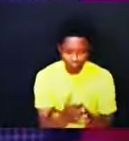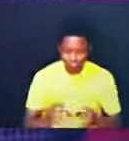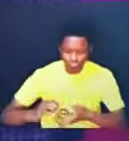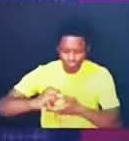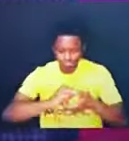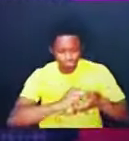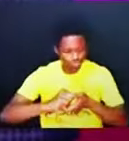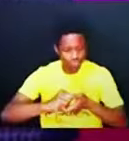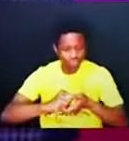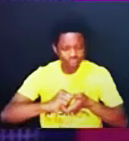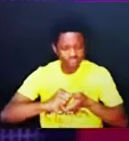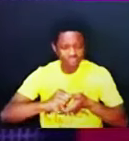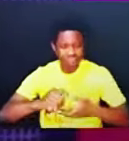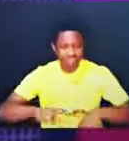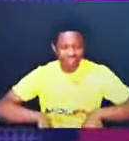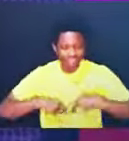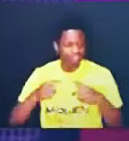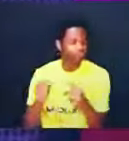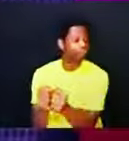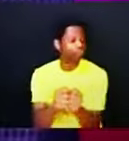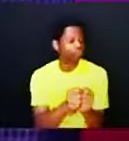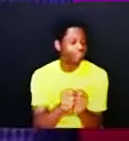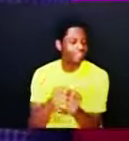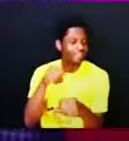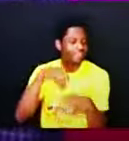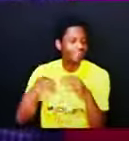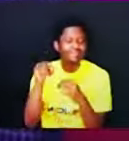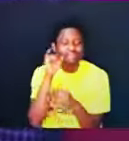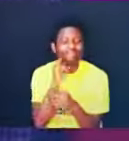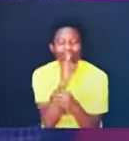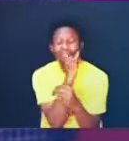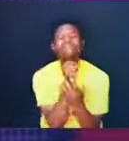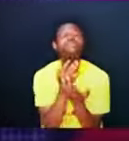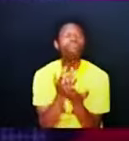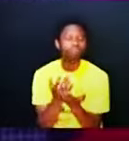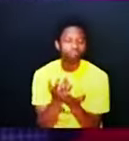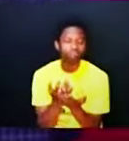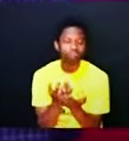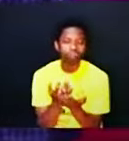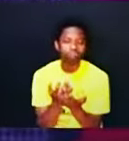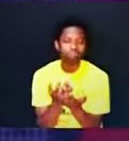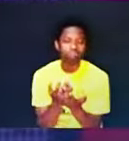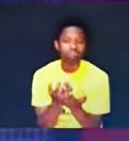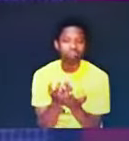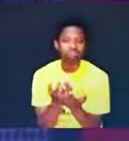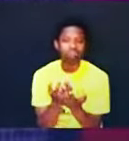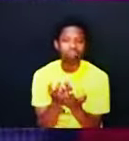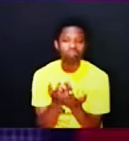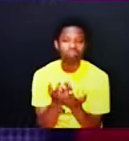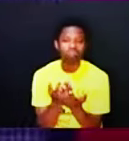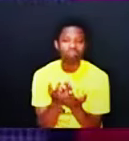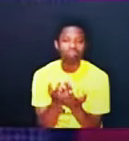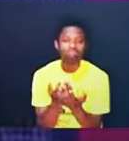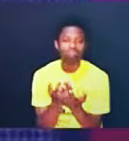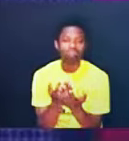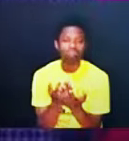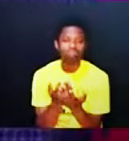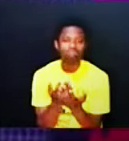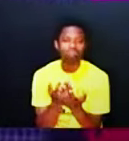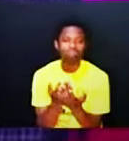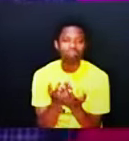so ɛne anasɛ wɔnam asɛmpa no so ayɛ amanamamufoɔ ɛne Yudafoɔ nyinara